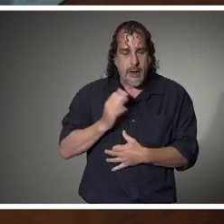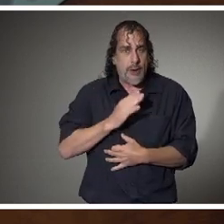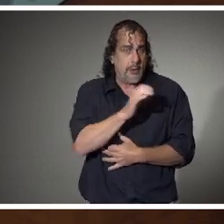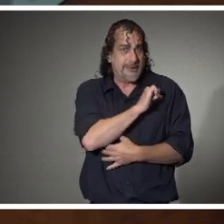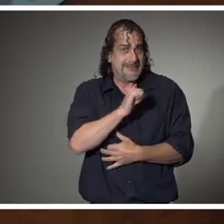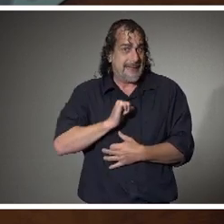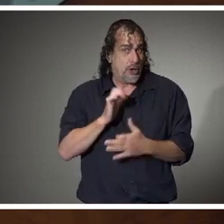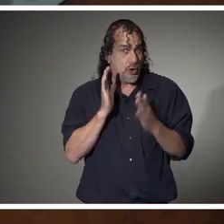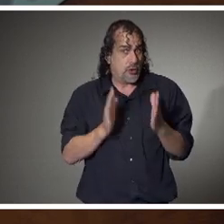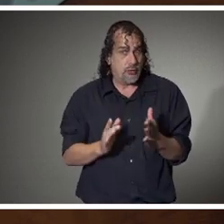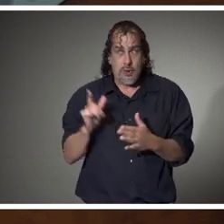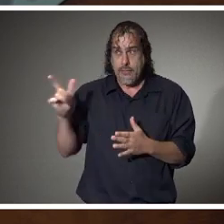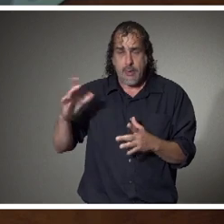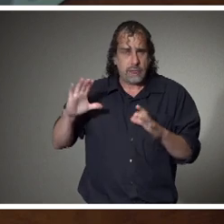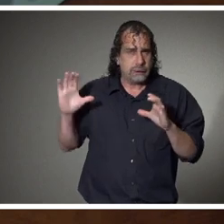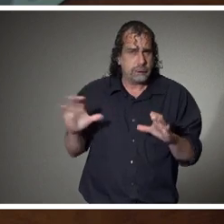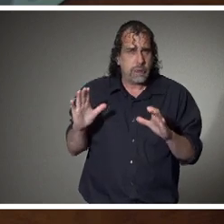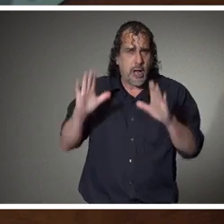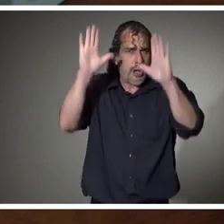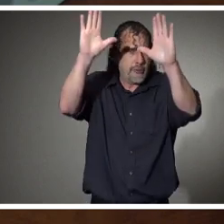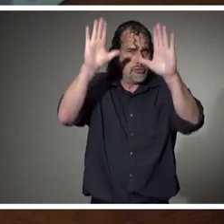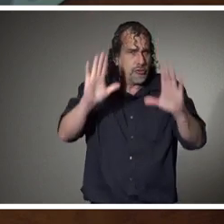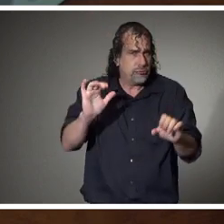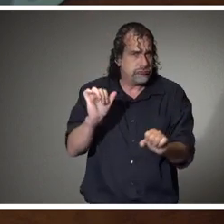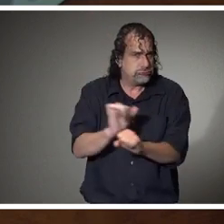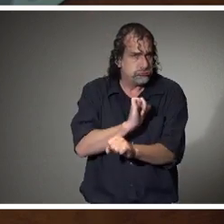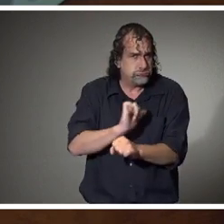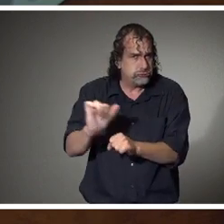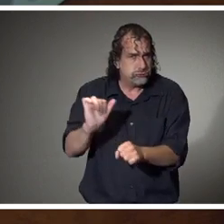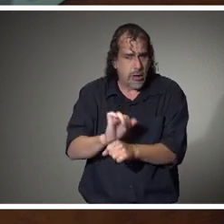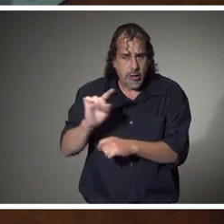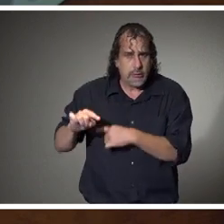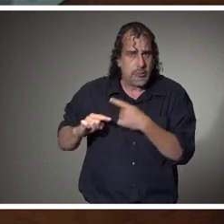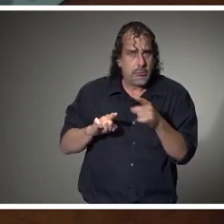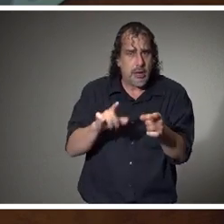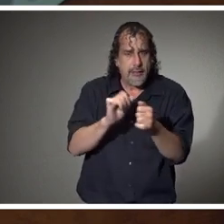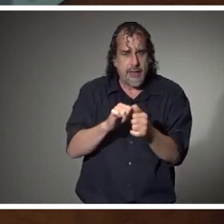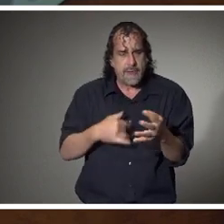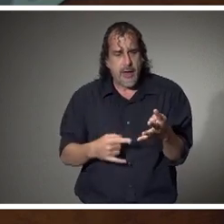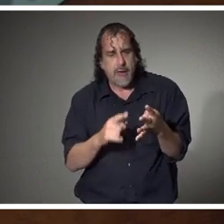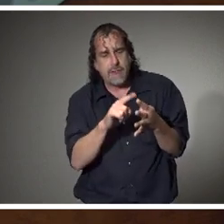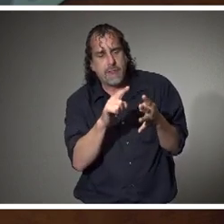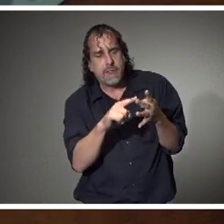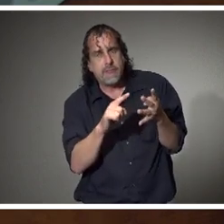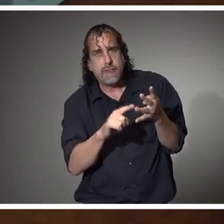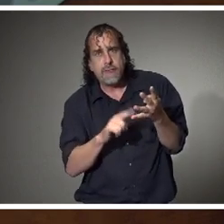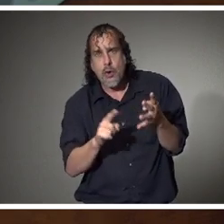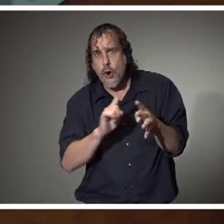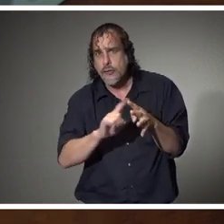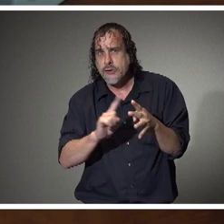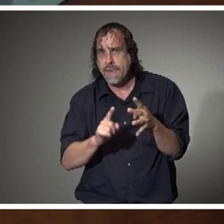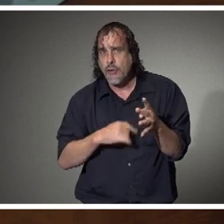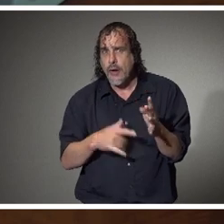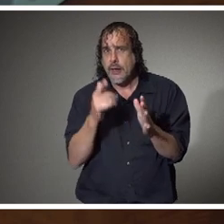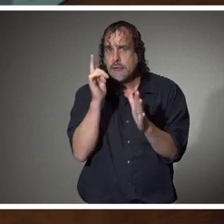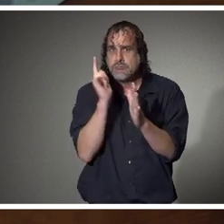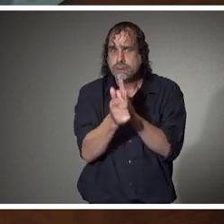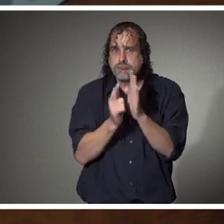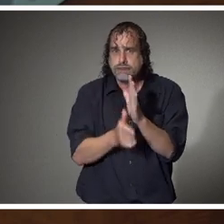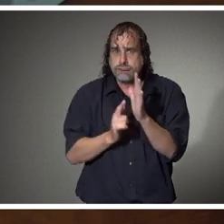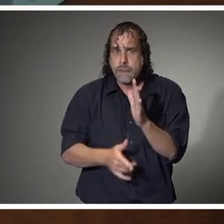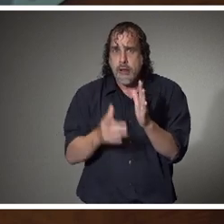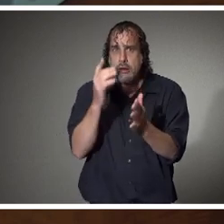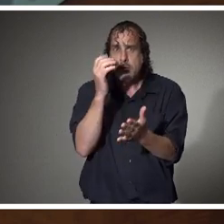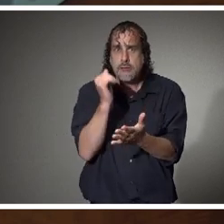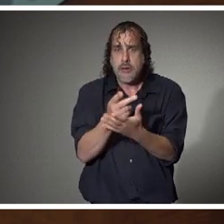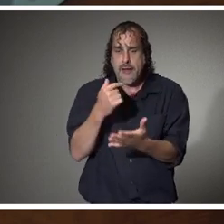They have done a tremendous job on the response. They have passed four different pieces of legislation, the largest one being